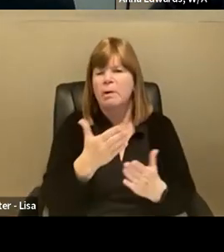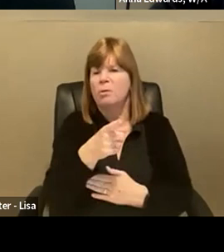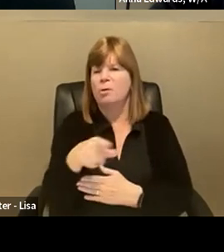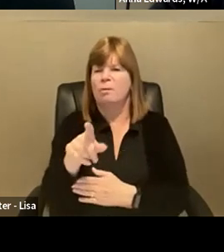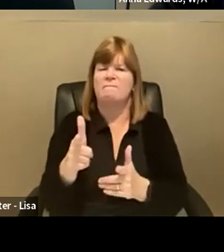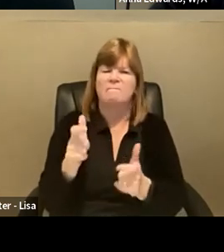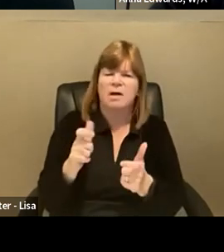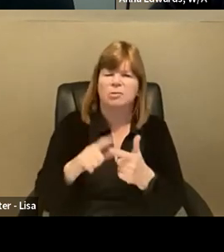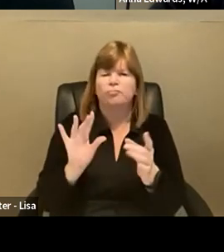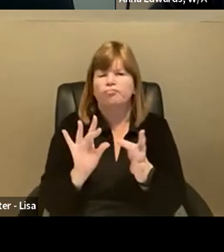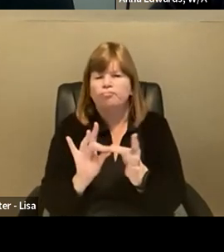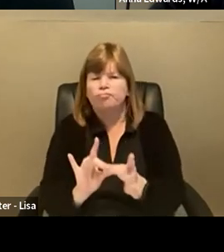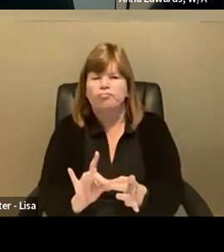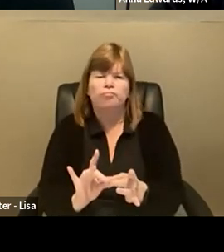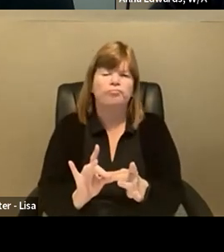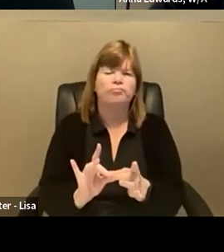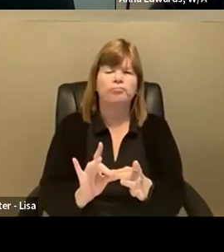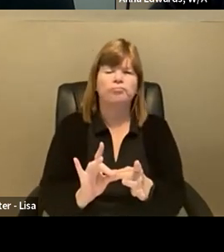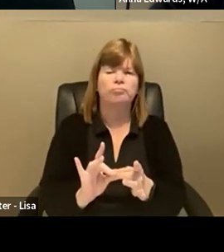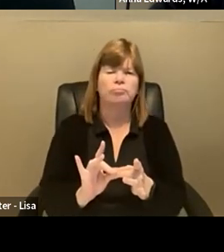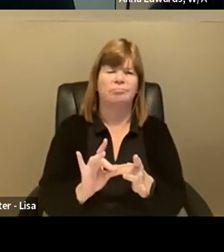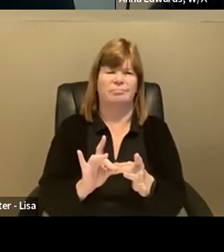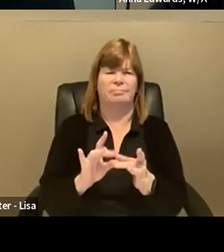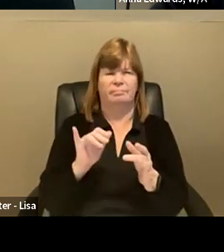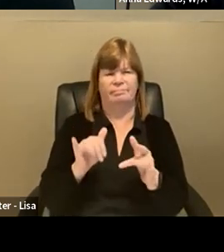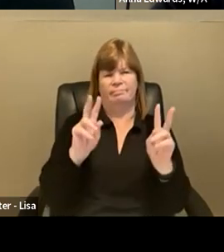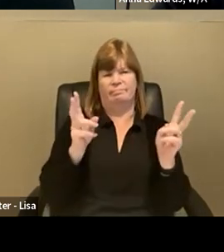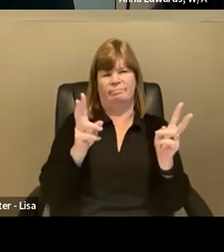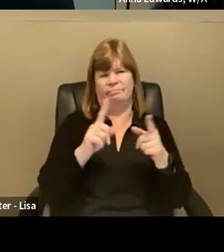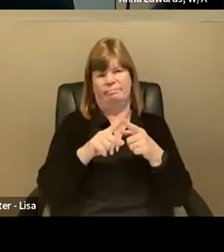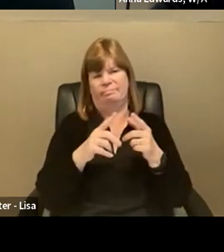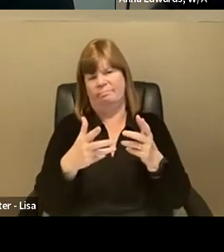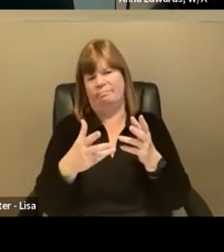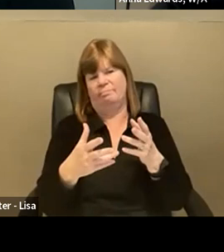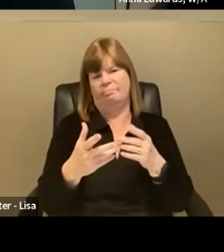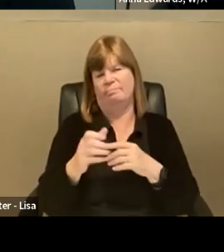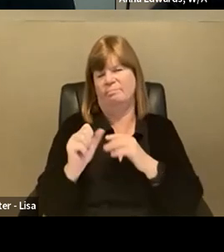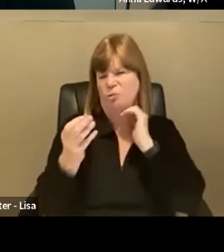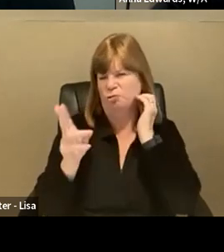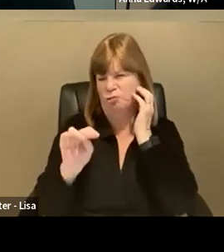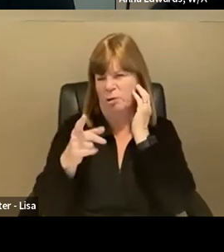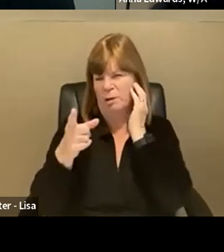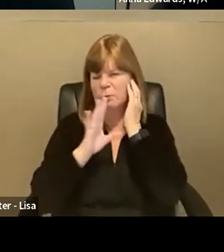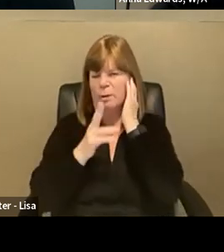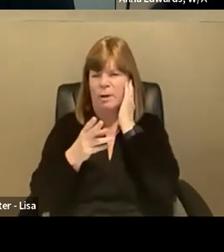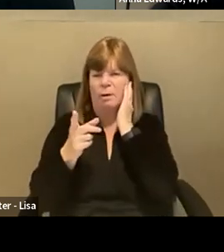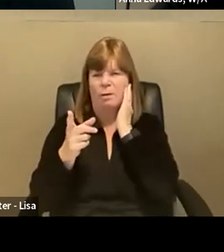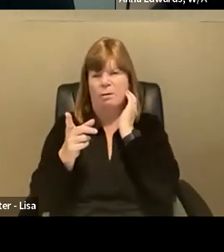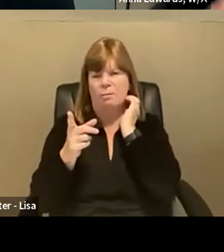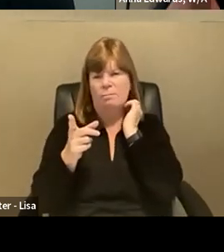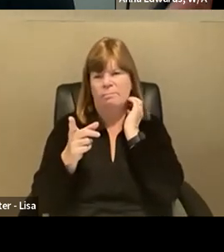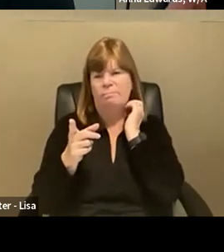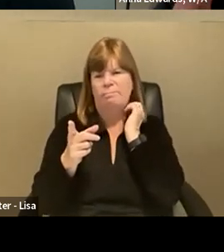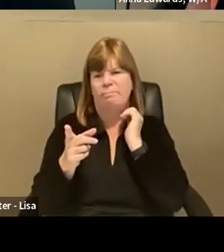talk about and it came in the context of outside of HQIM. I think, Sean, it was while you were talking about the